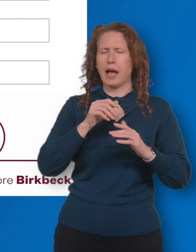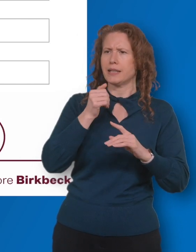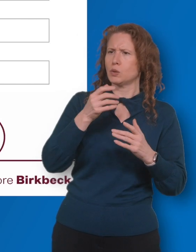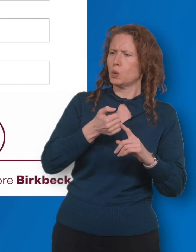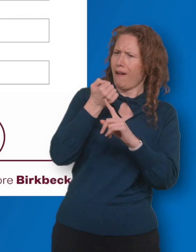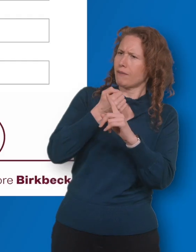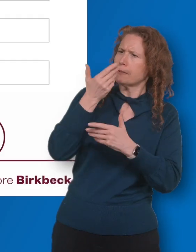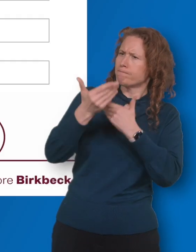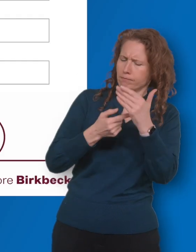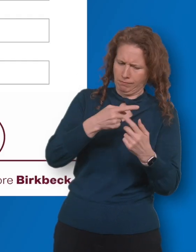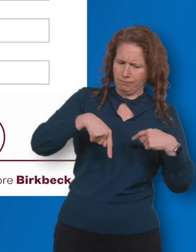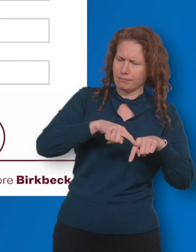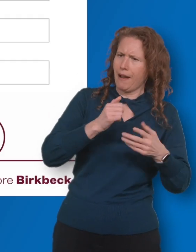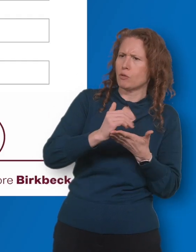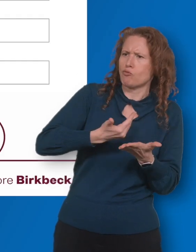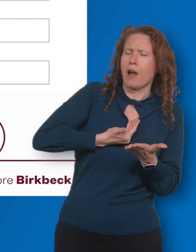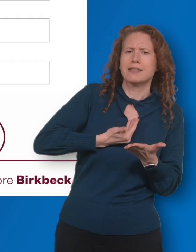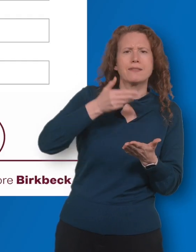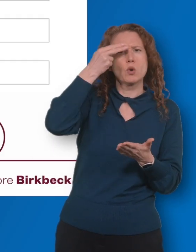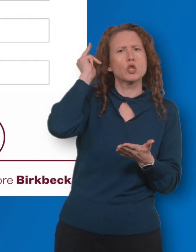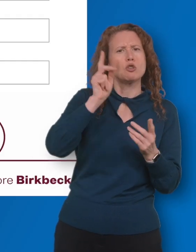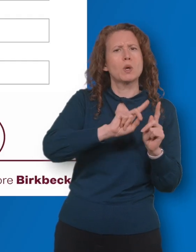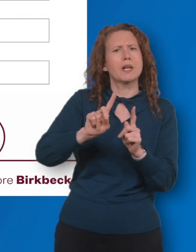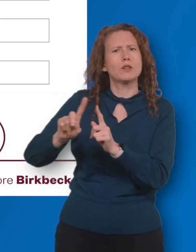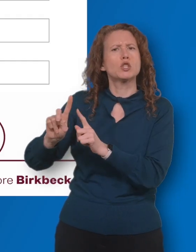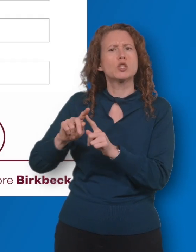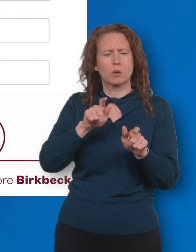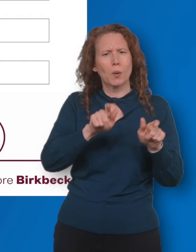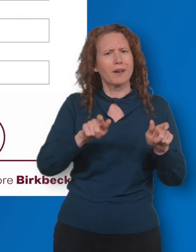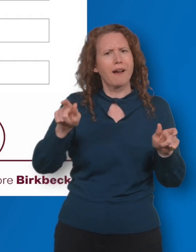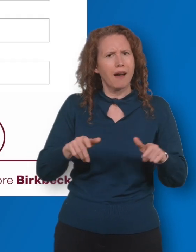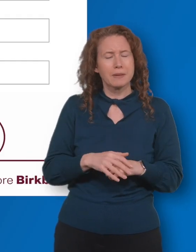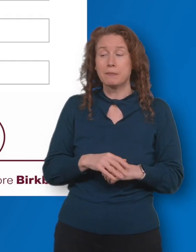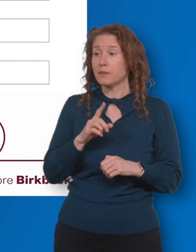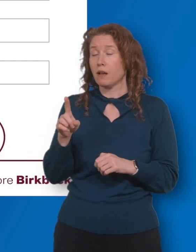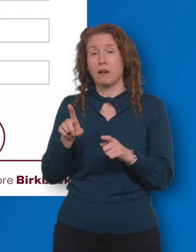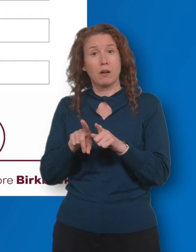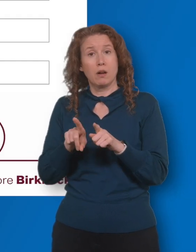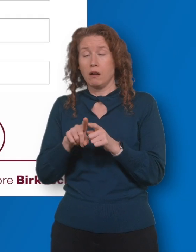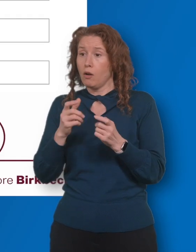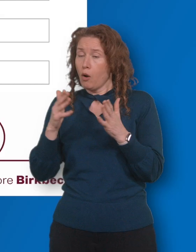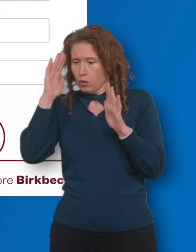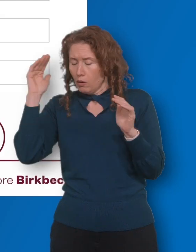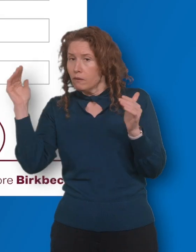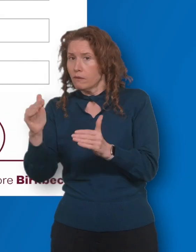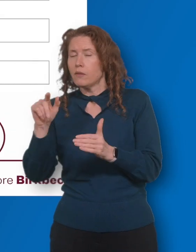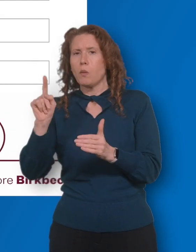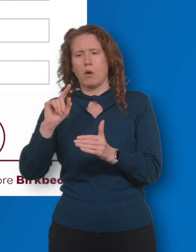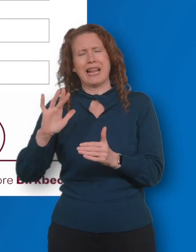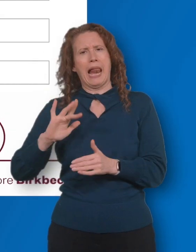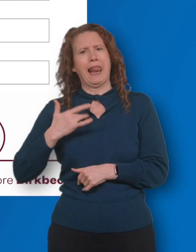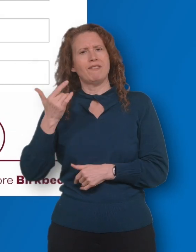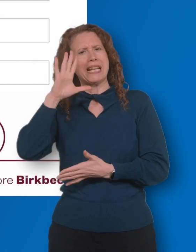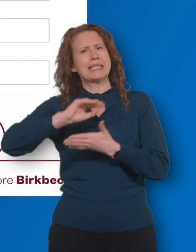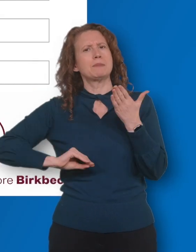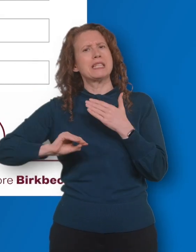the rights of neurodivergent workers. And there has been a real emphasis on lived experience, so